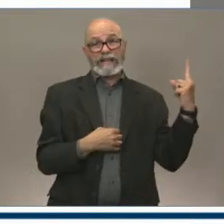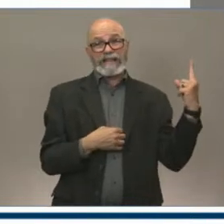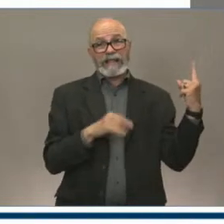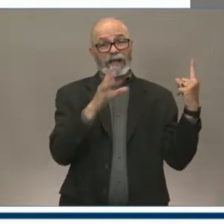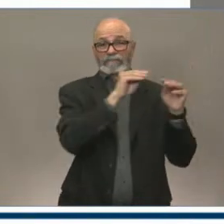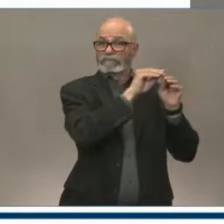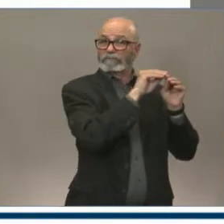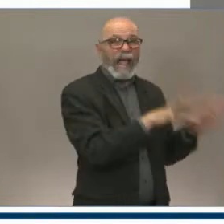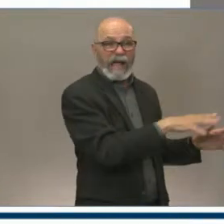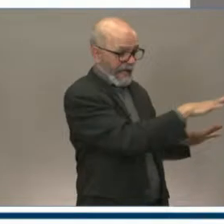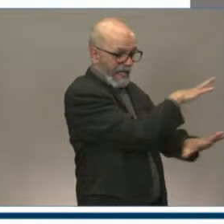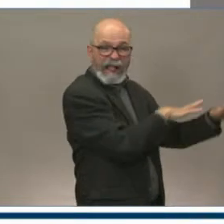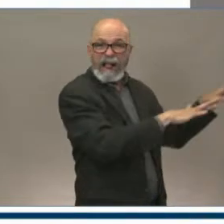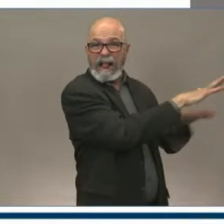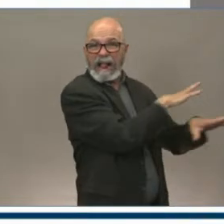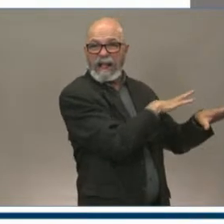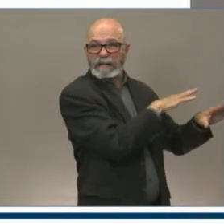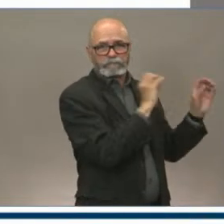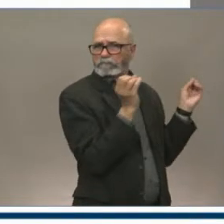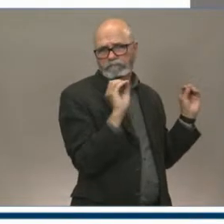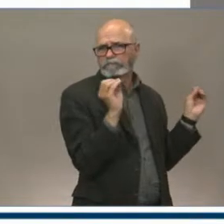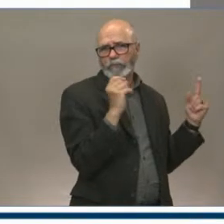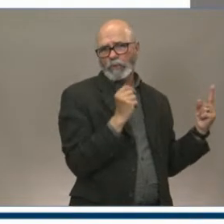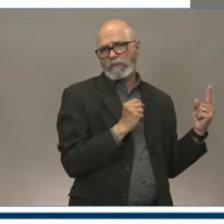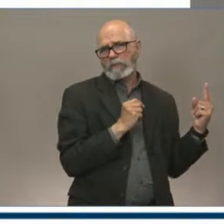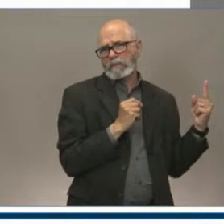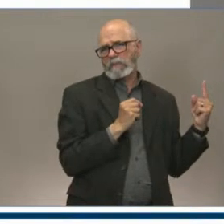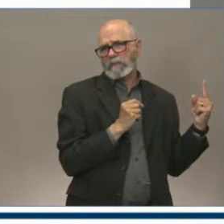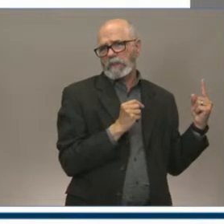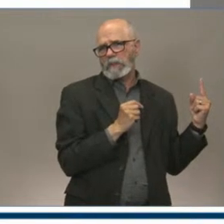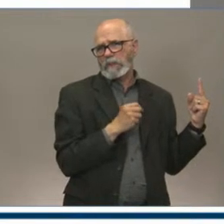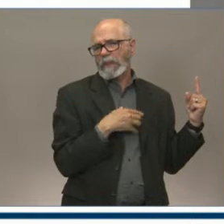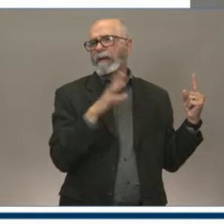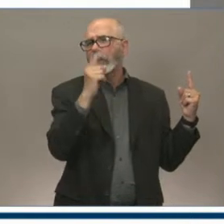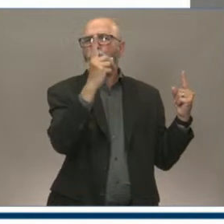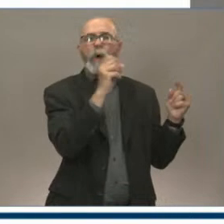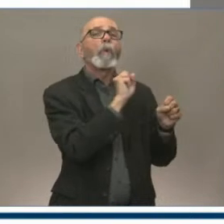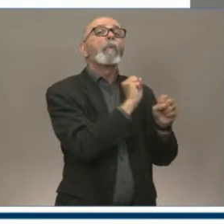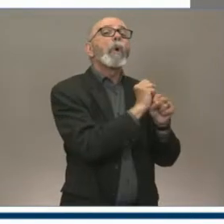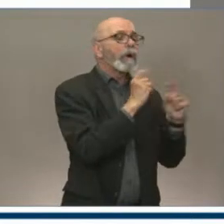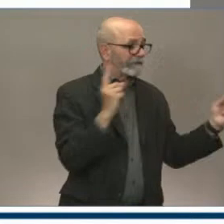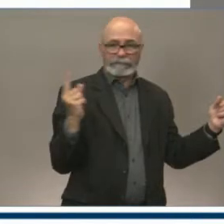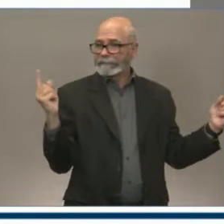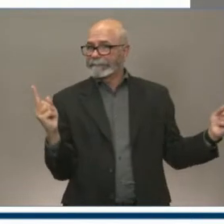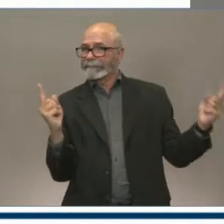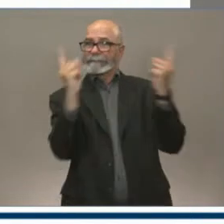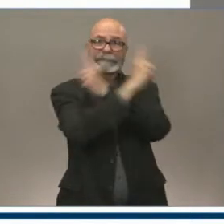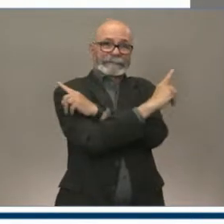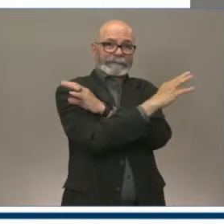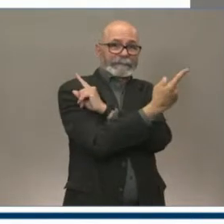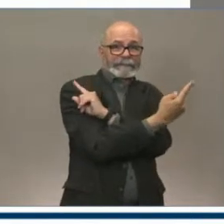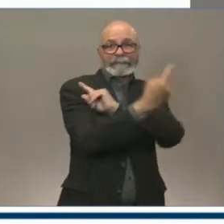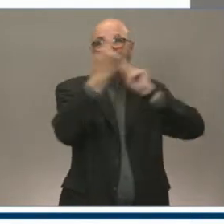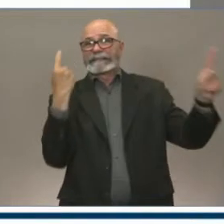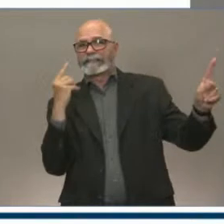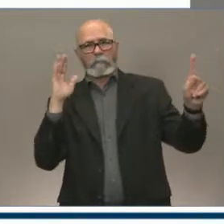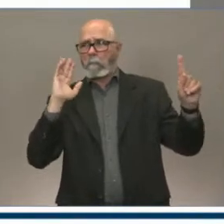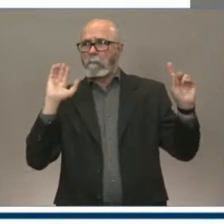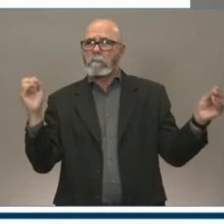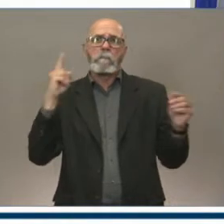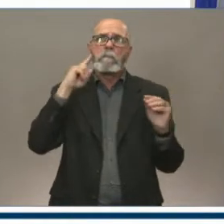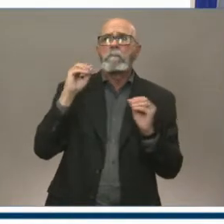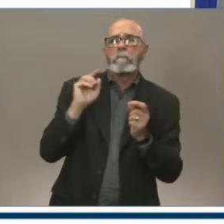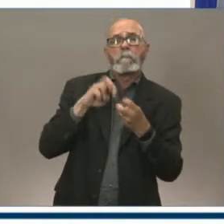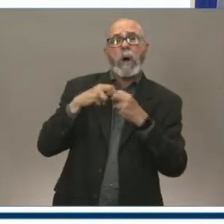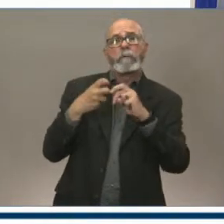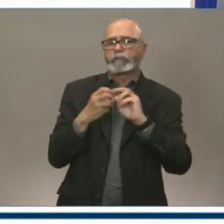we do then restrict the movement of workers, but we're not in any of those situations at this point in time in the province.